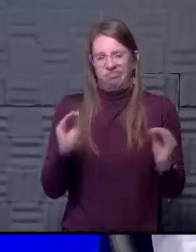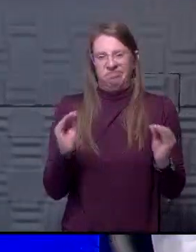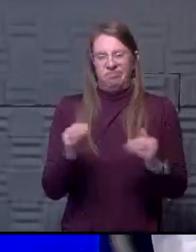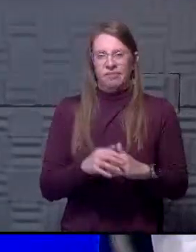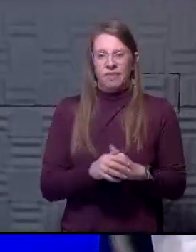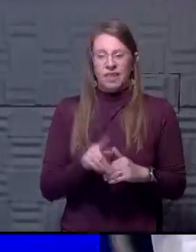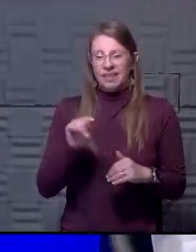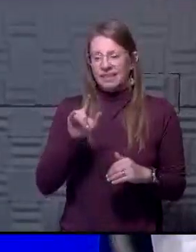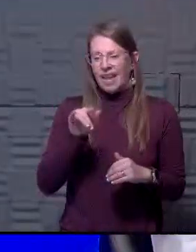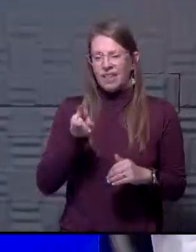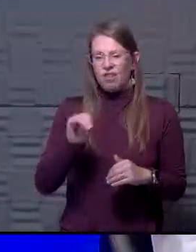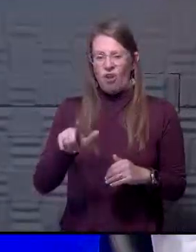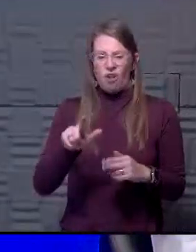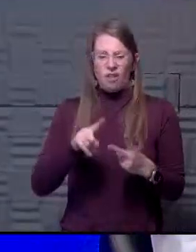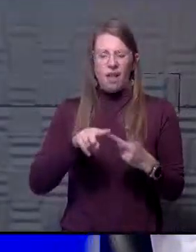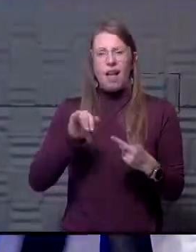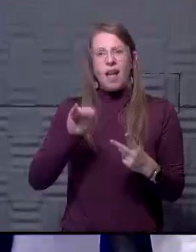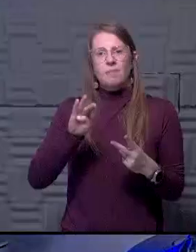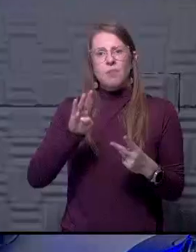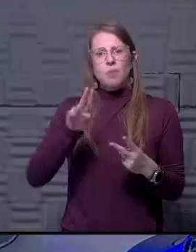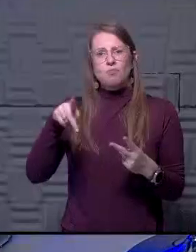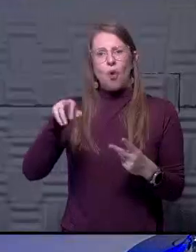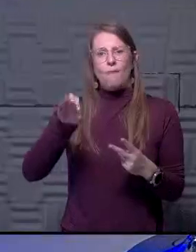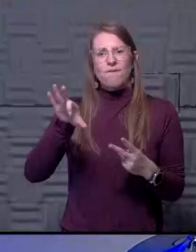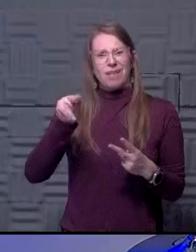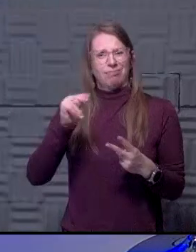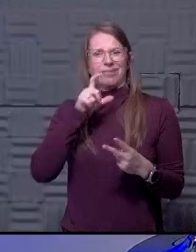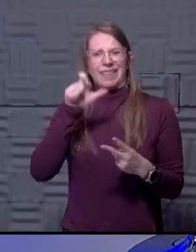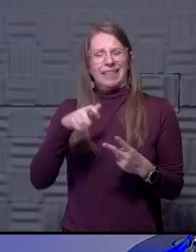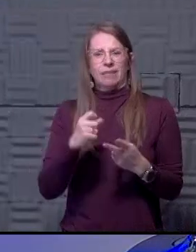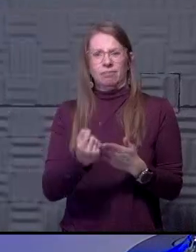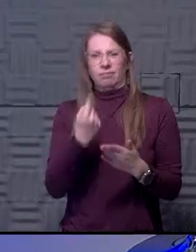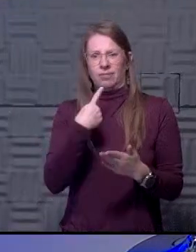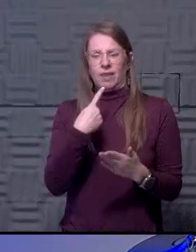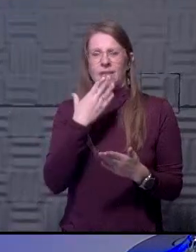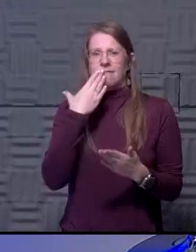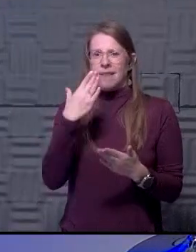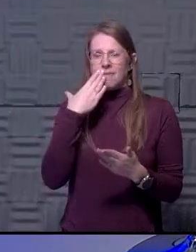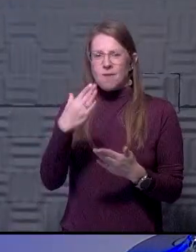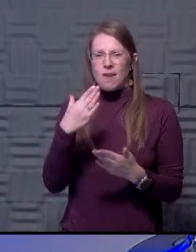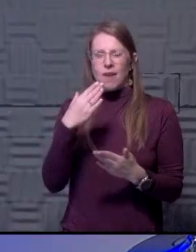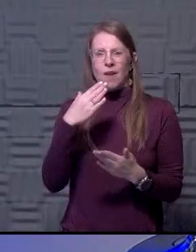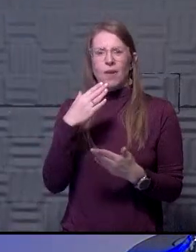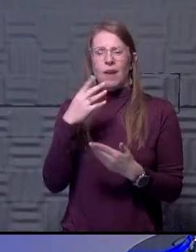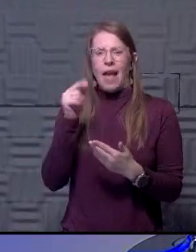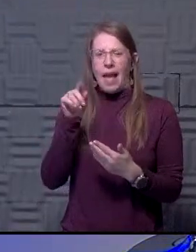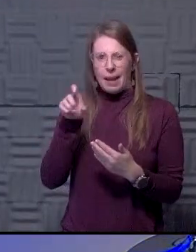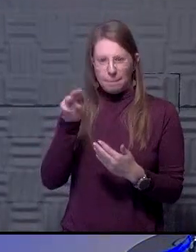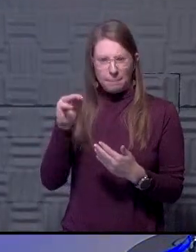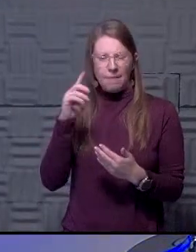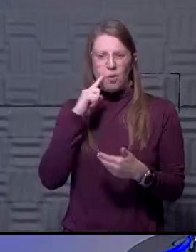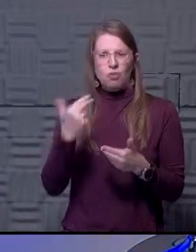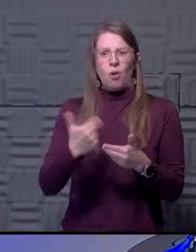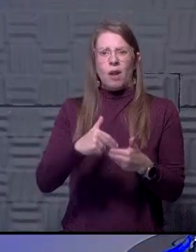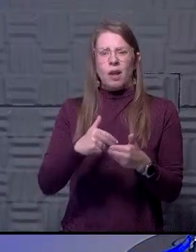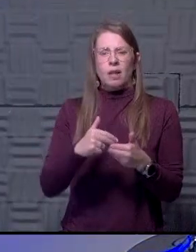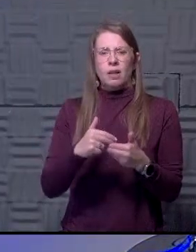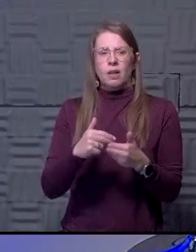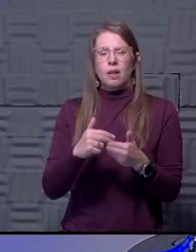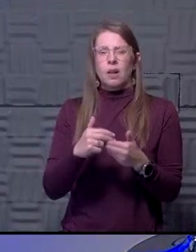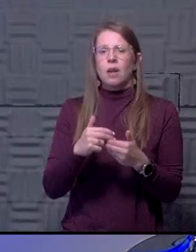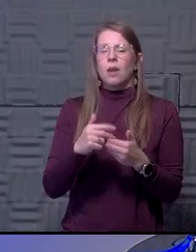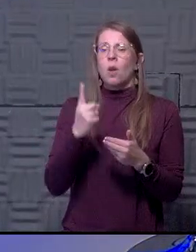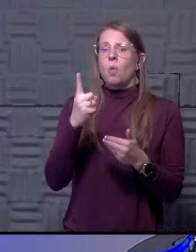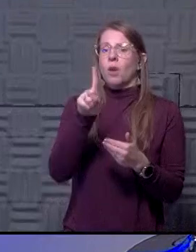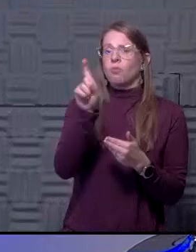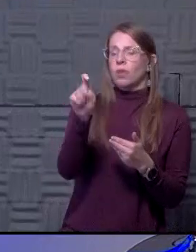need Tylenol or ibuprofen. Adam, thank you for coming Thank you, down. guys. Adam Meyer, Thanks, Dr. Director of Hawkinson. Ambulatory Nursing. There- Absolutely. There is one so question appreciate you that being Adam here. might